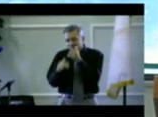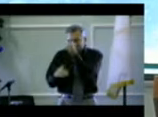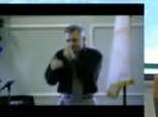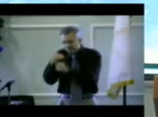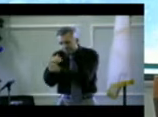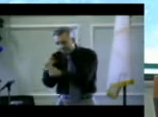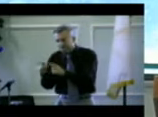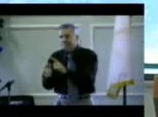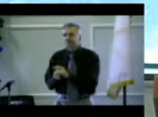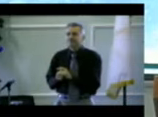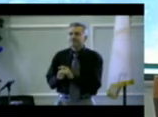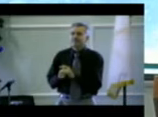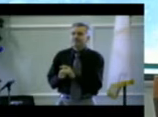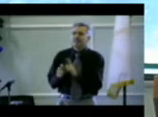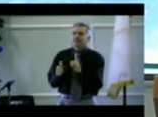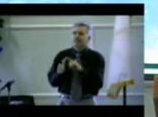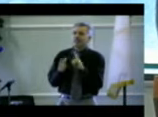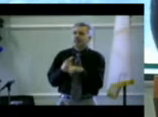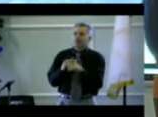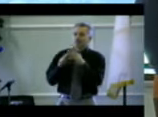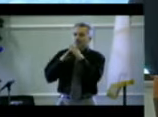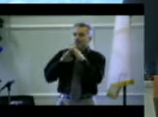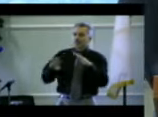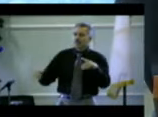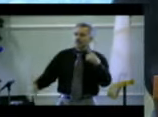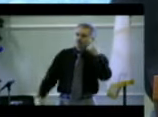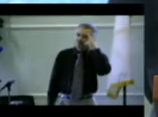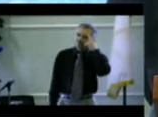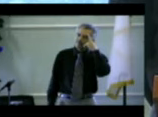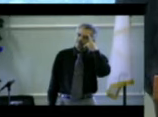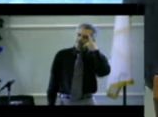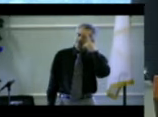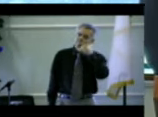But when you are quiet, when you are still,